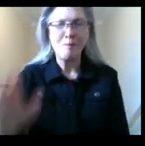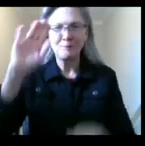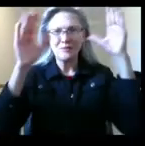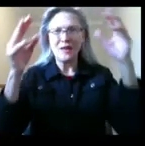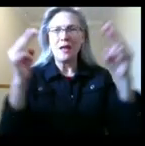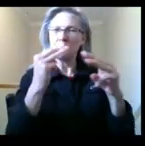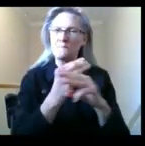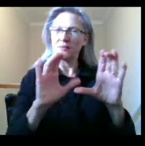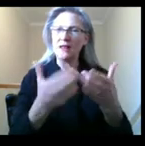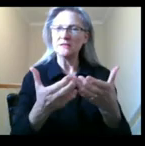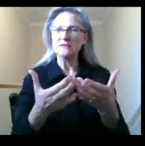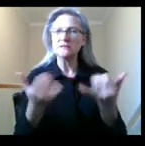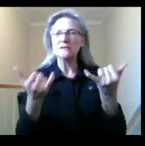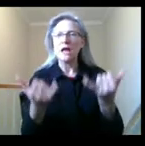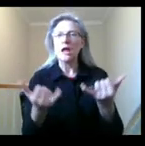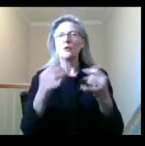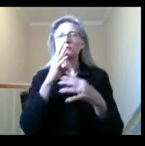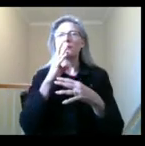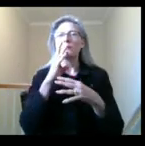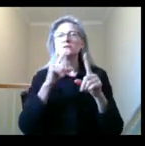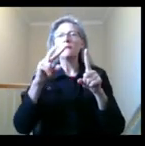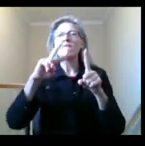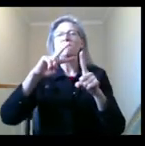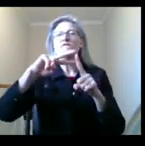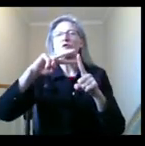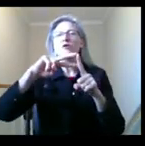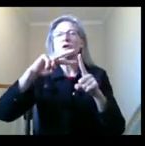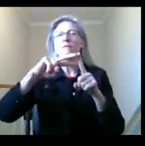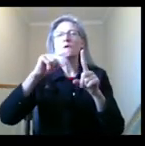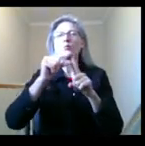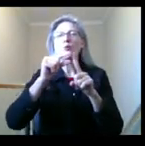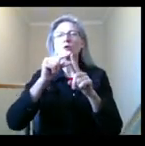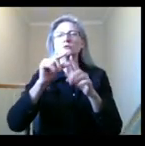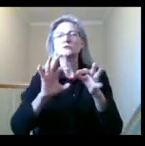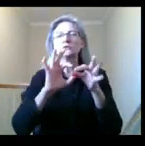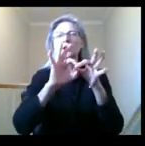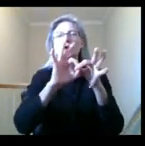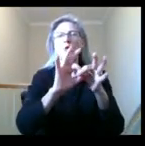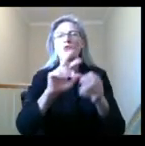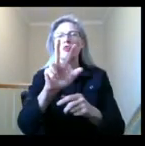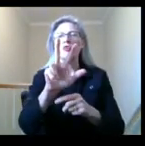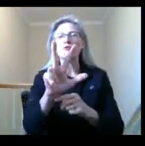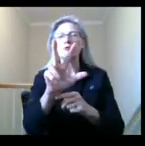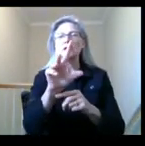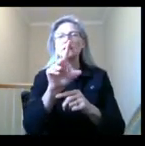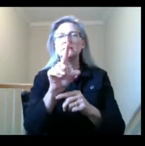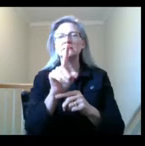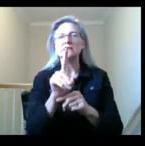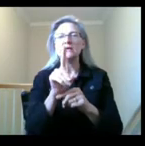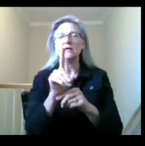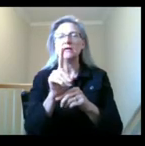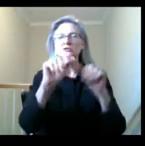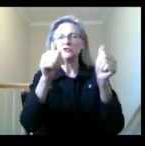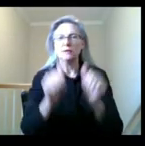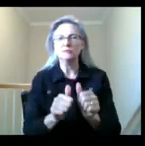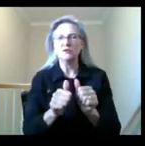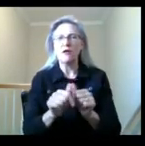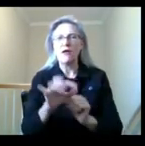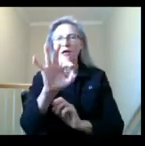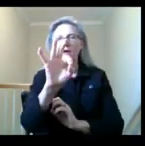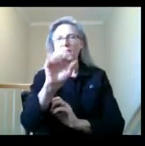Math, we're going to talk about some vocabulary that goes with three-dimensional shapes. We're going to talk about what a face is, what an edge is, and what